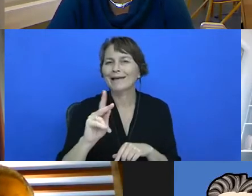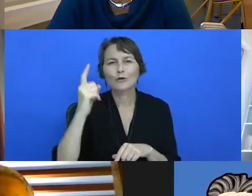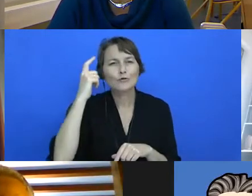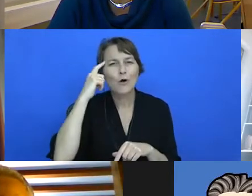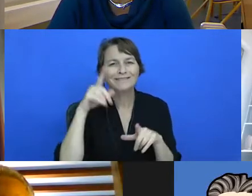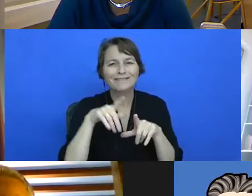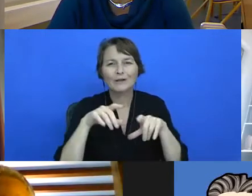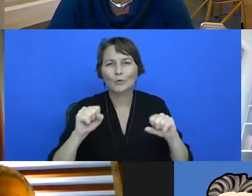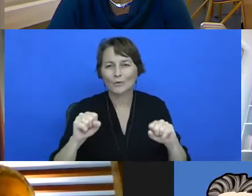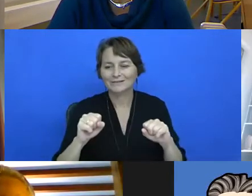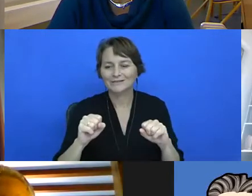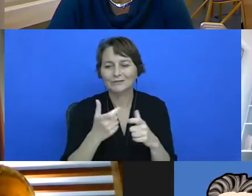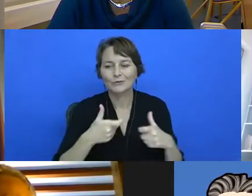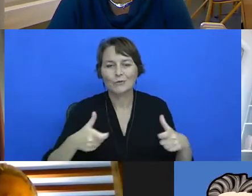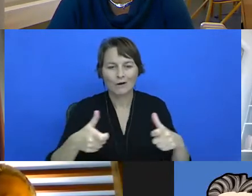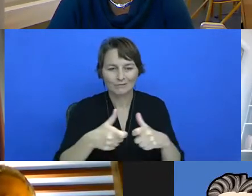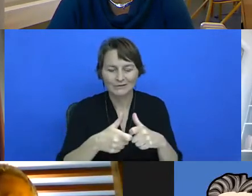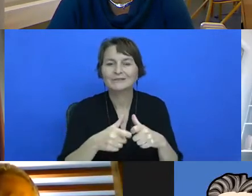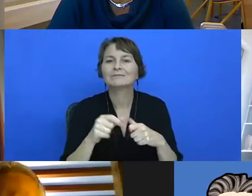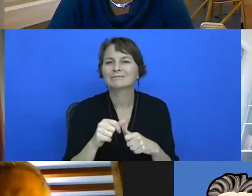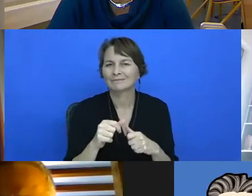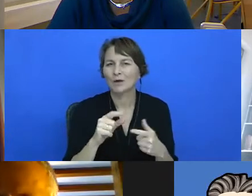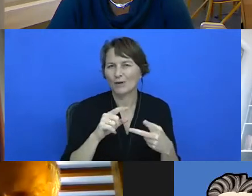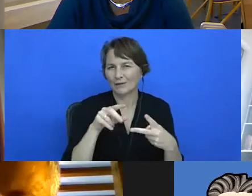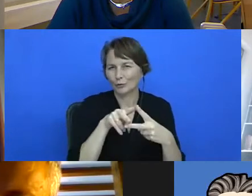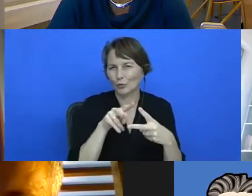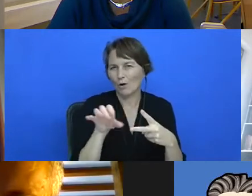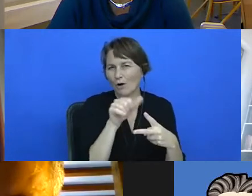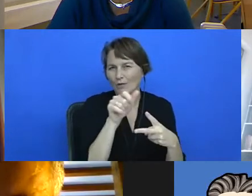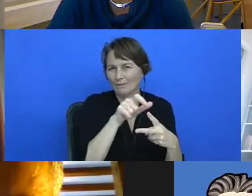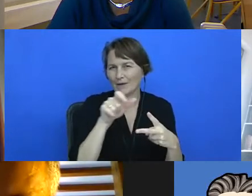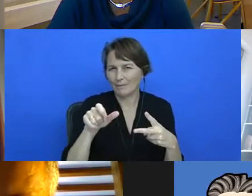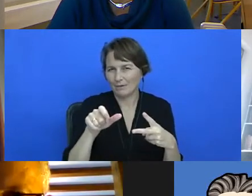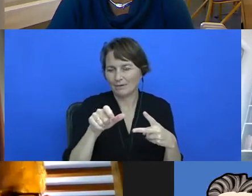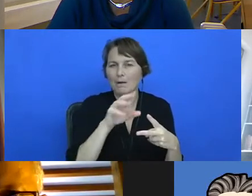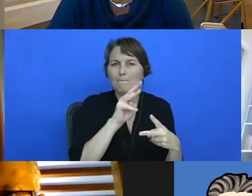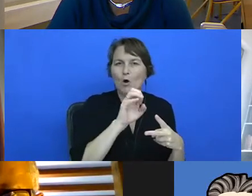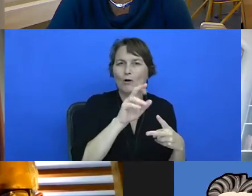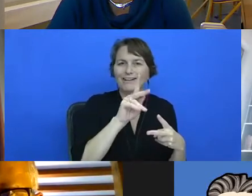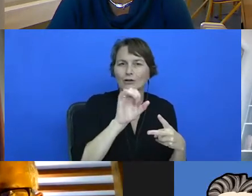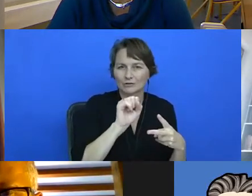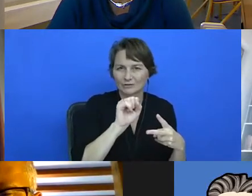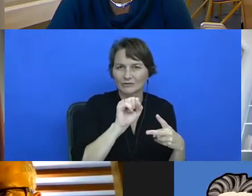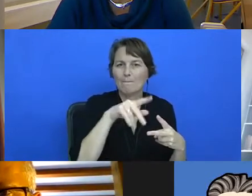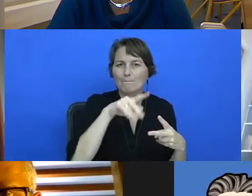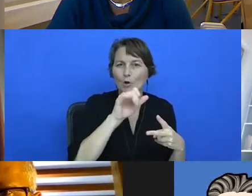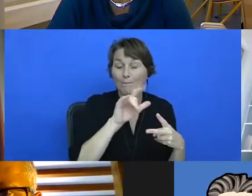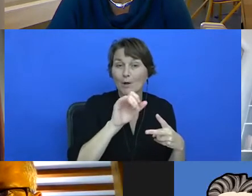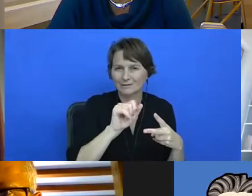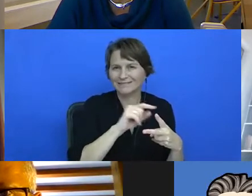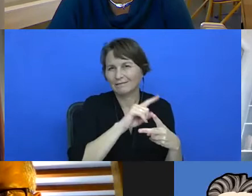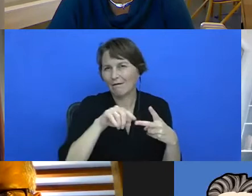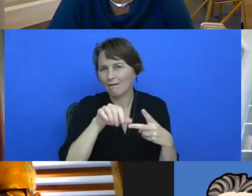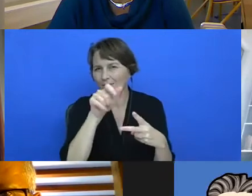together with Florent Perec and Marcus Perman. And we had about 550 participants in the end,